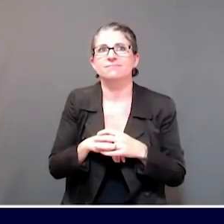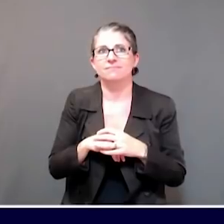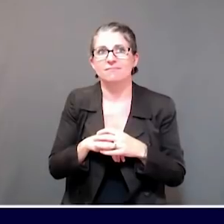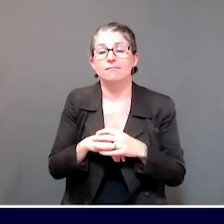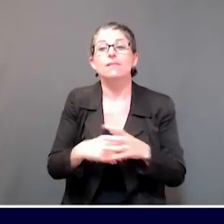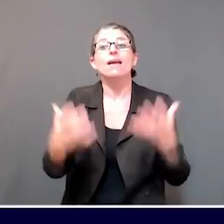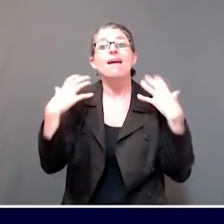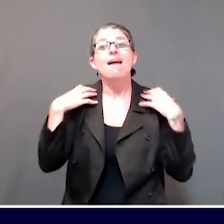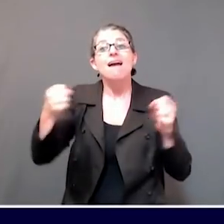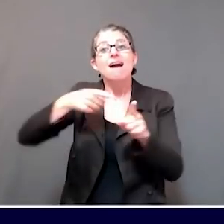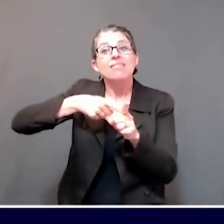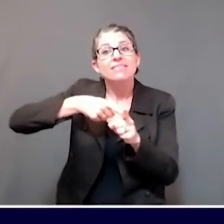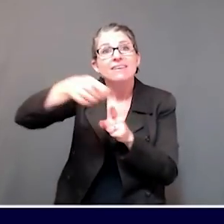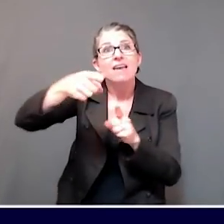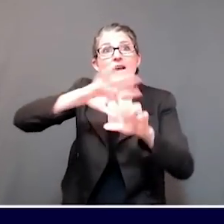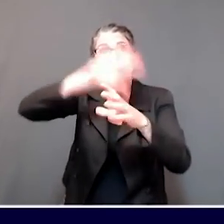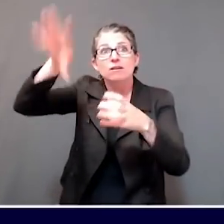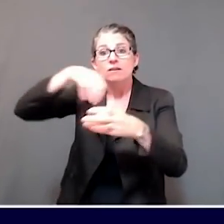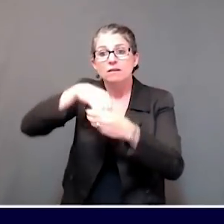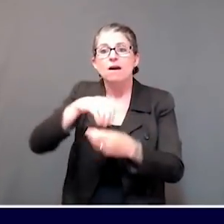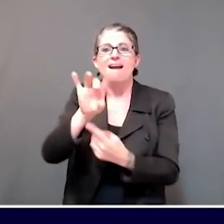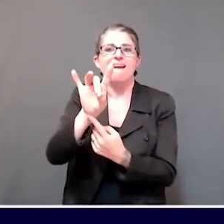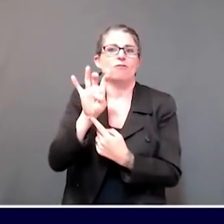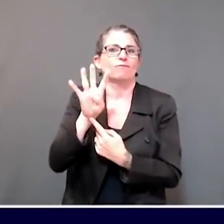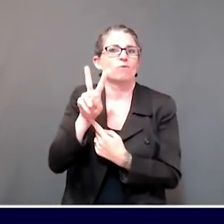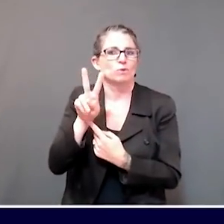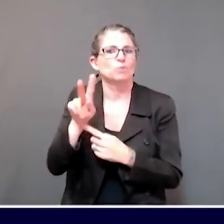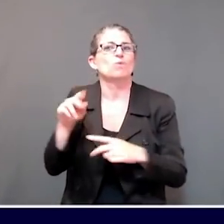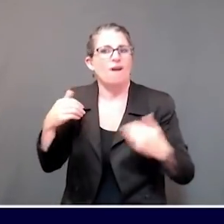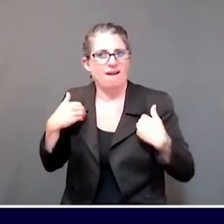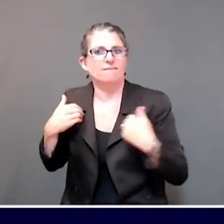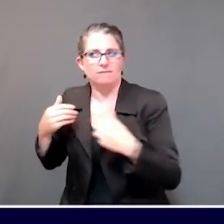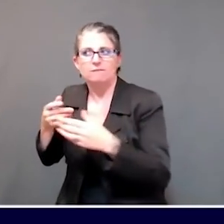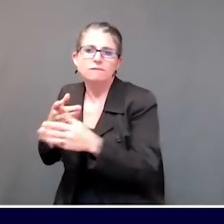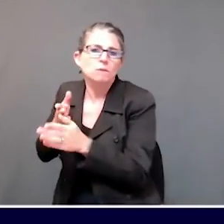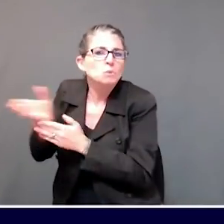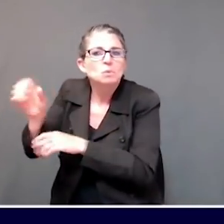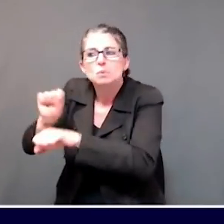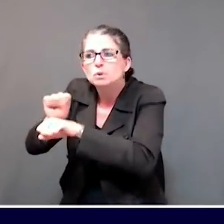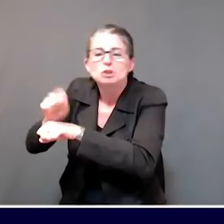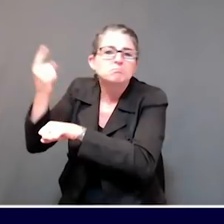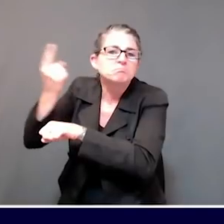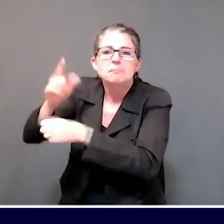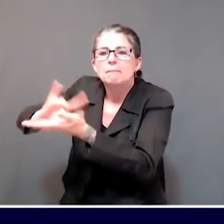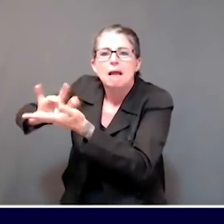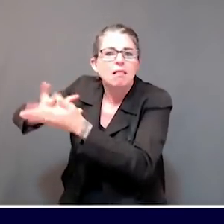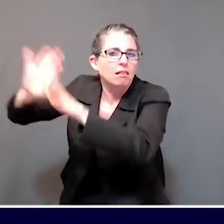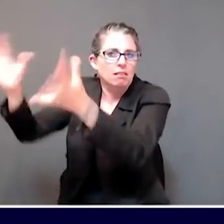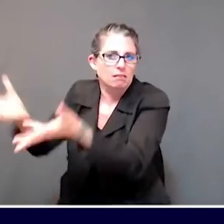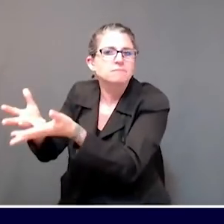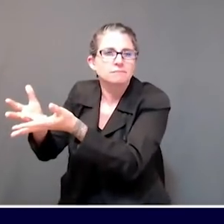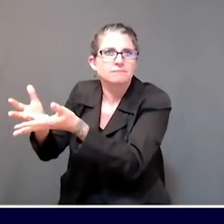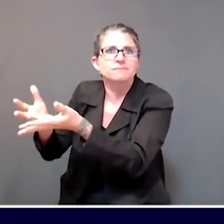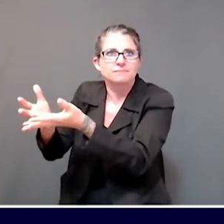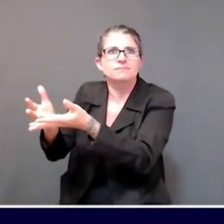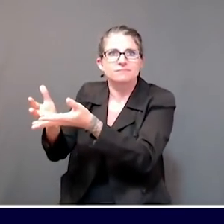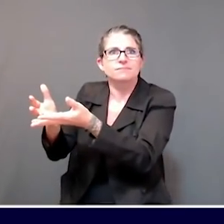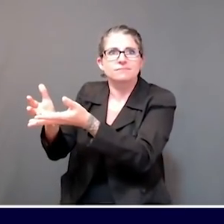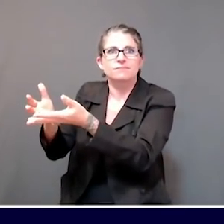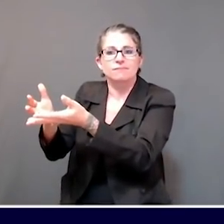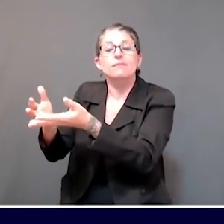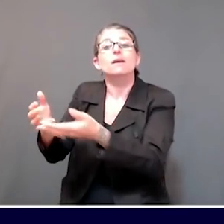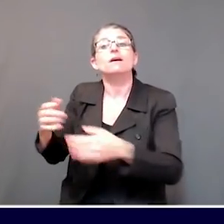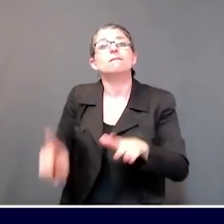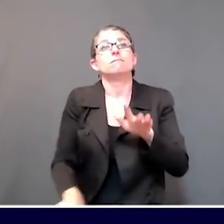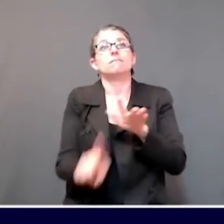842 are healthcare workers. I'd like to provide a quick update on one new outbreak as well as some other outbreaks that